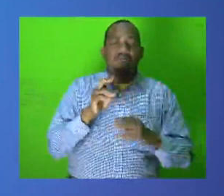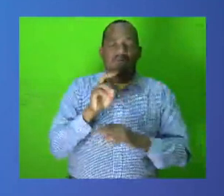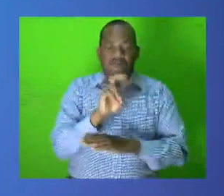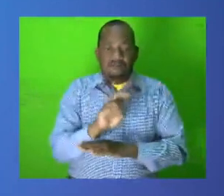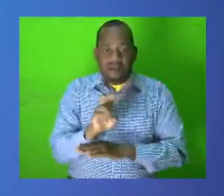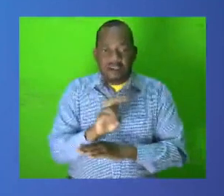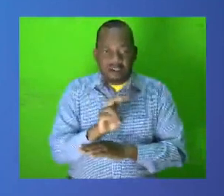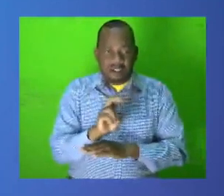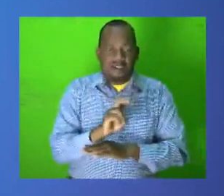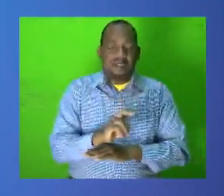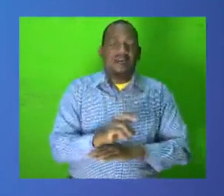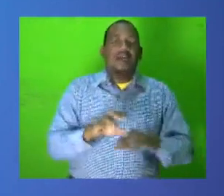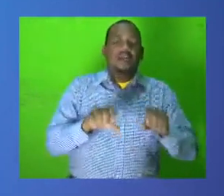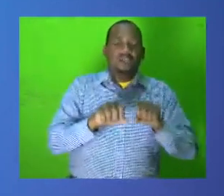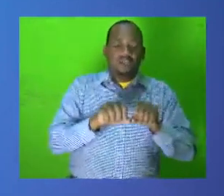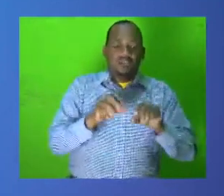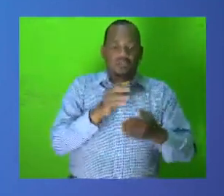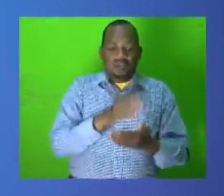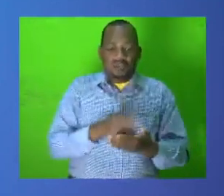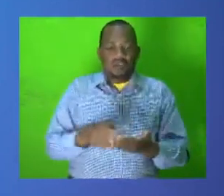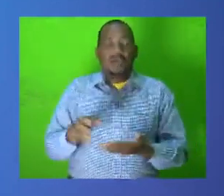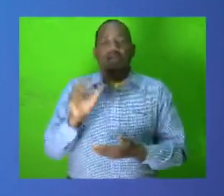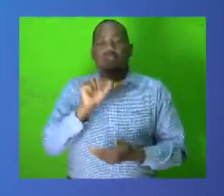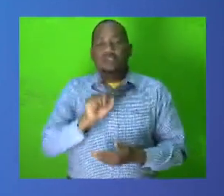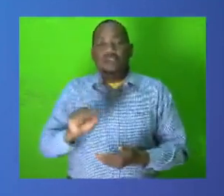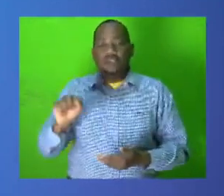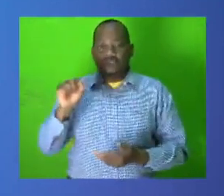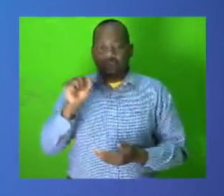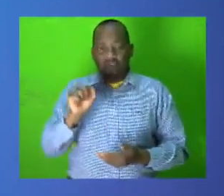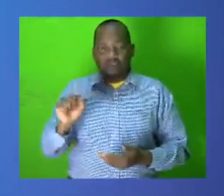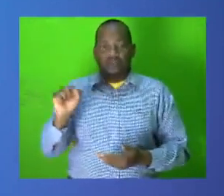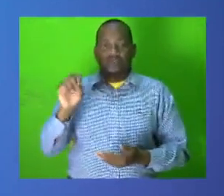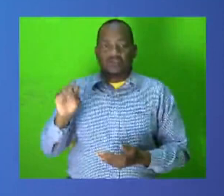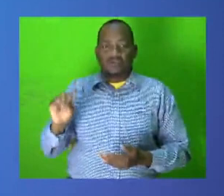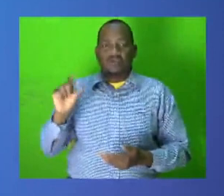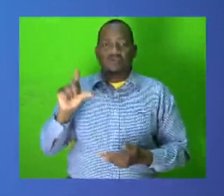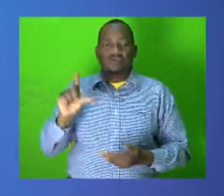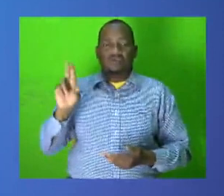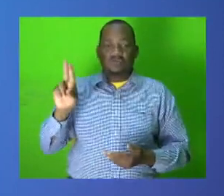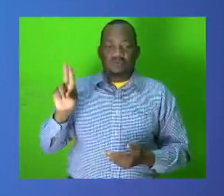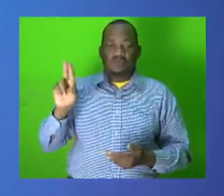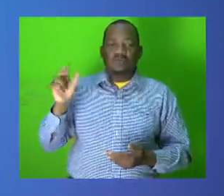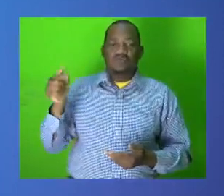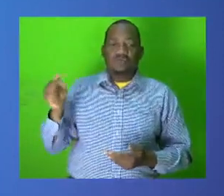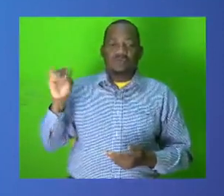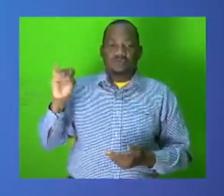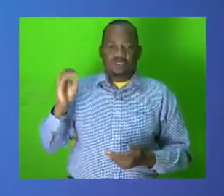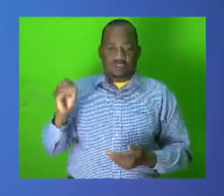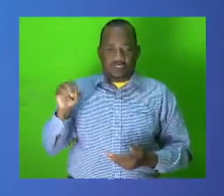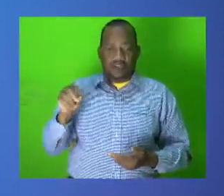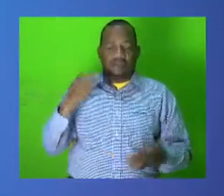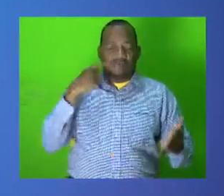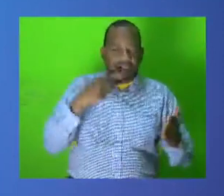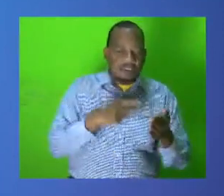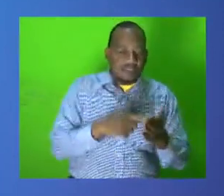a immediate problem facing a society or any industrial.